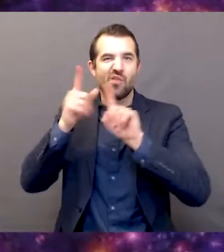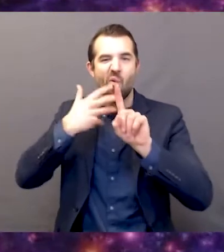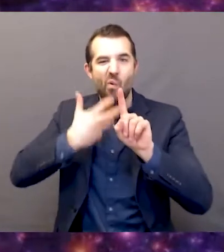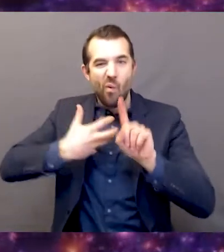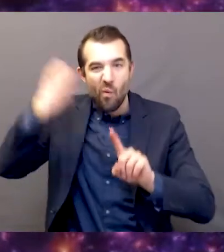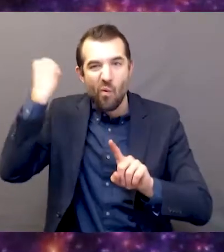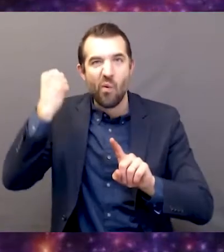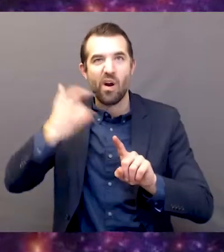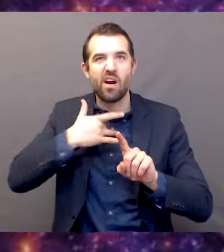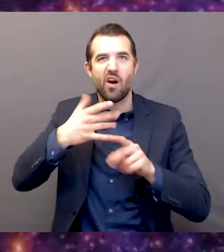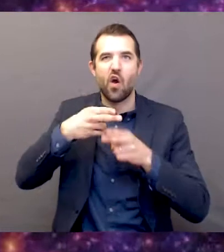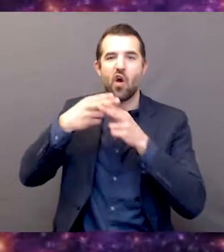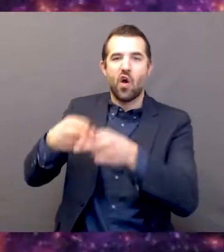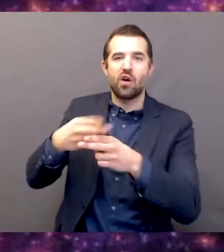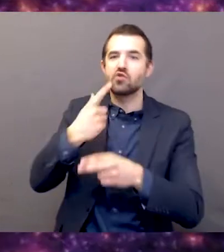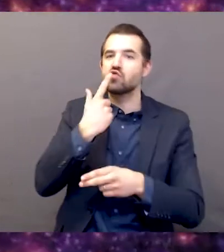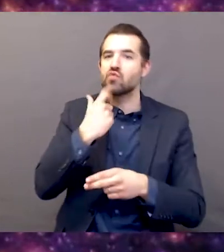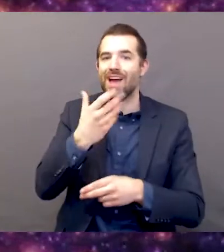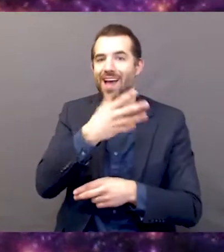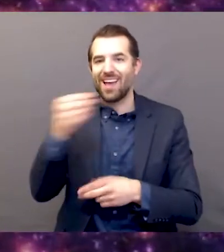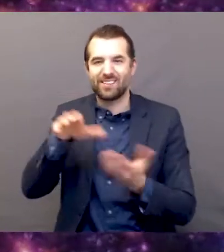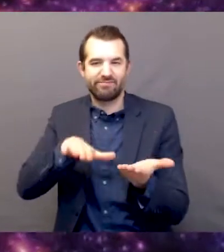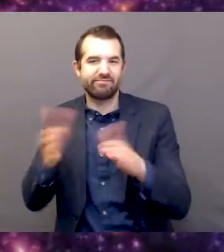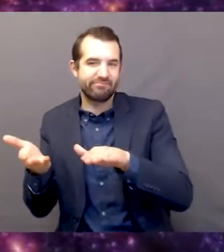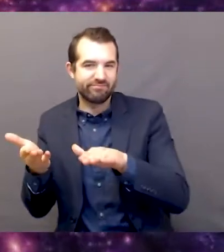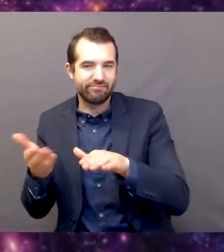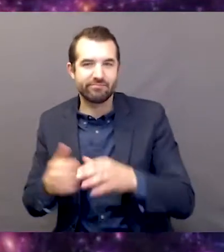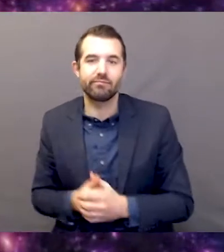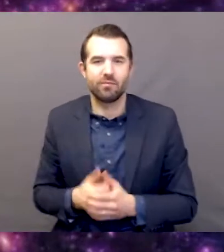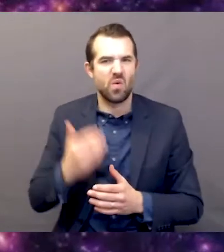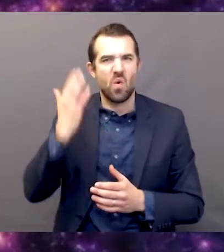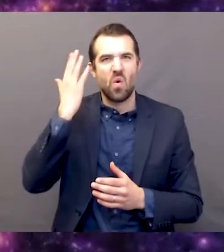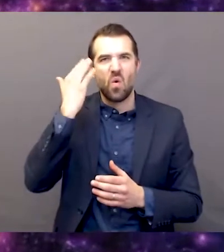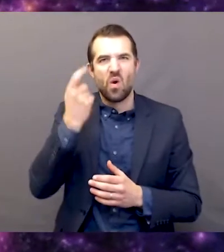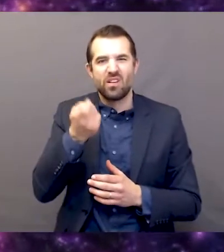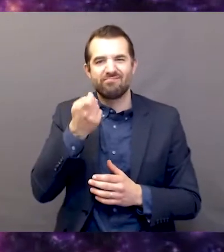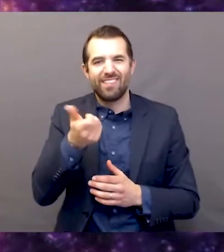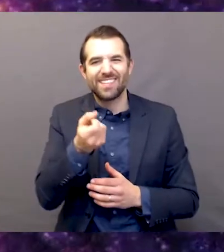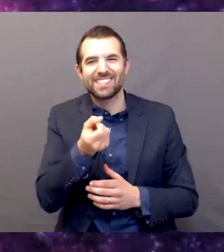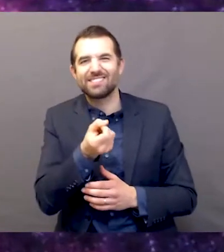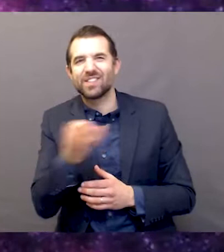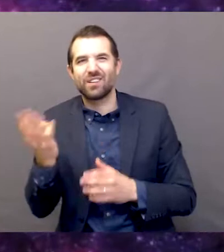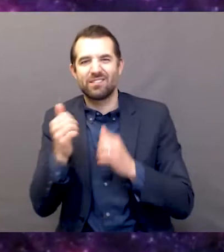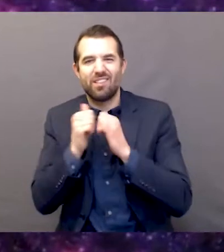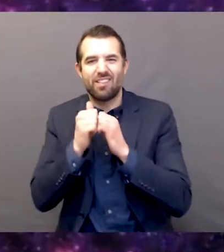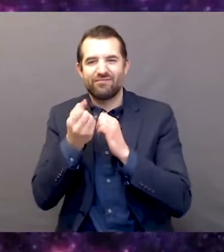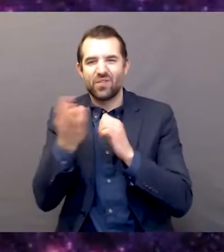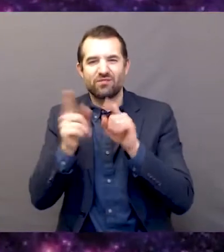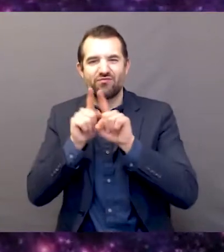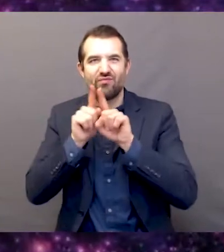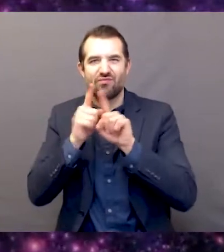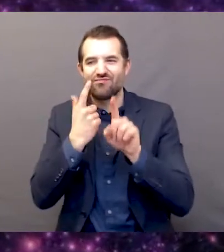often, these galaxies are often referred to as red and dead because of the red stars and little star formation. On average, these galaxies are